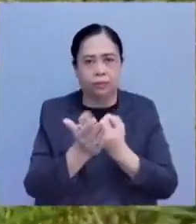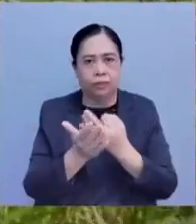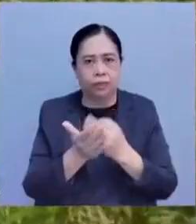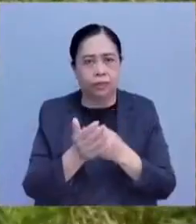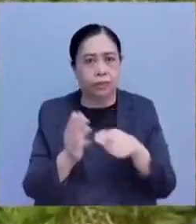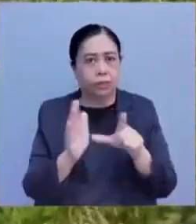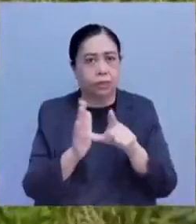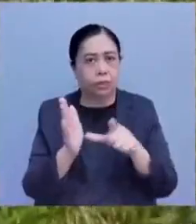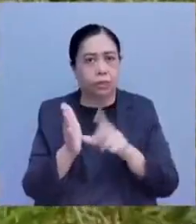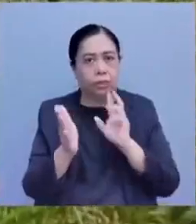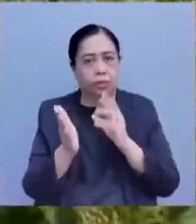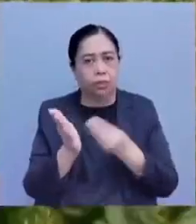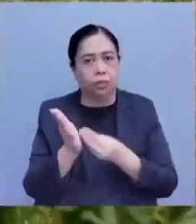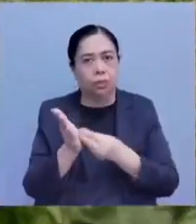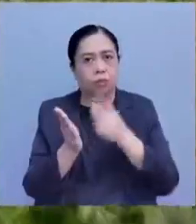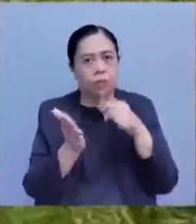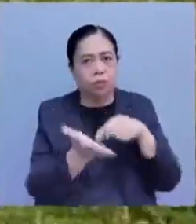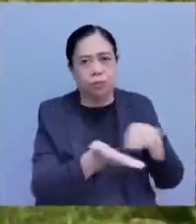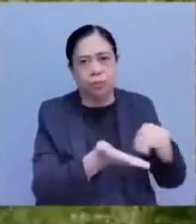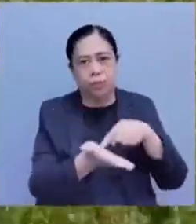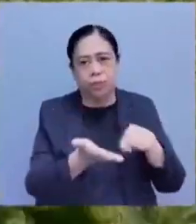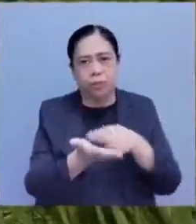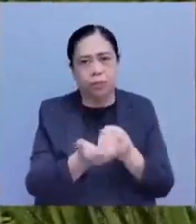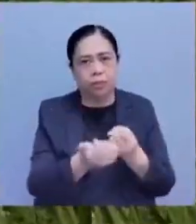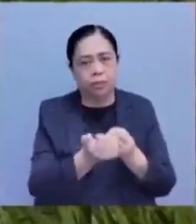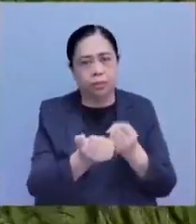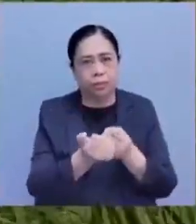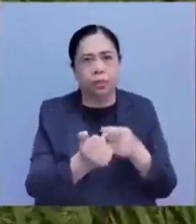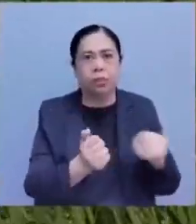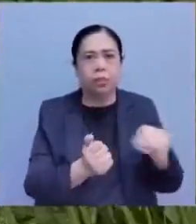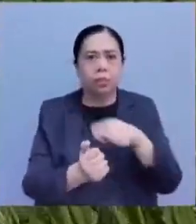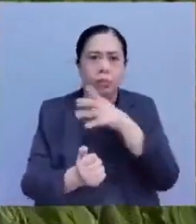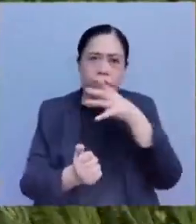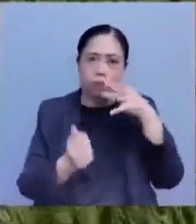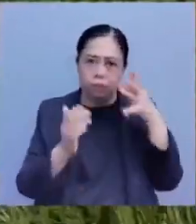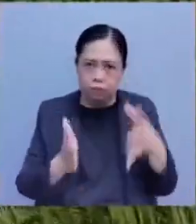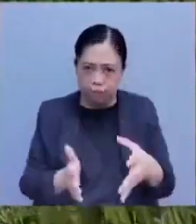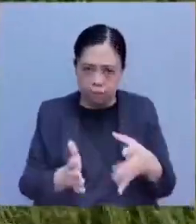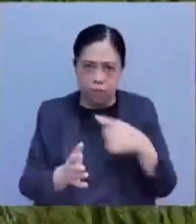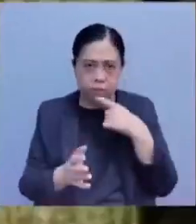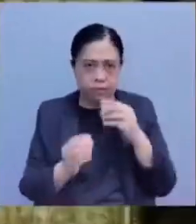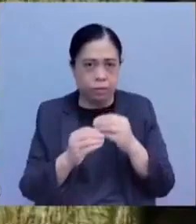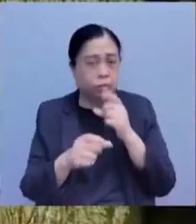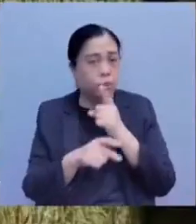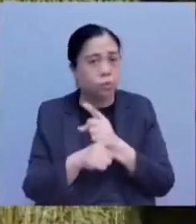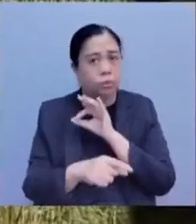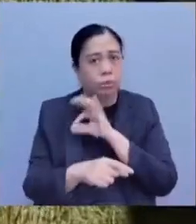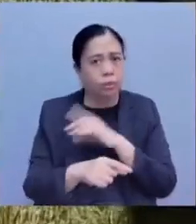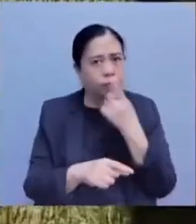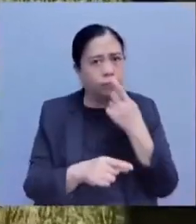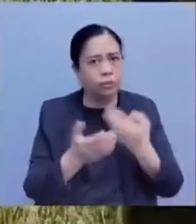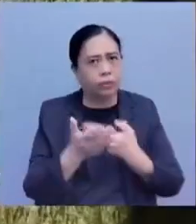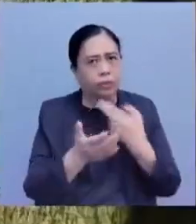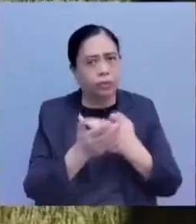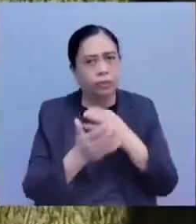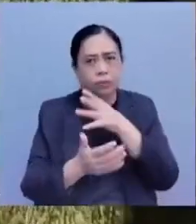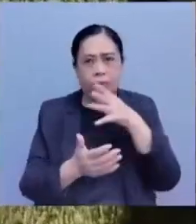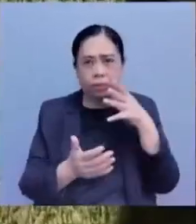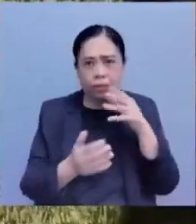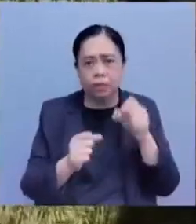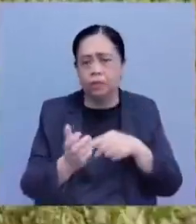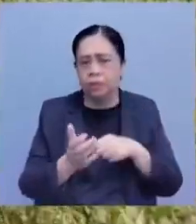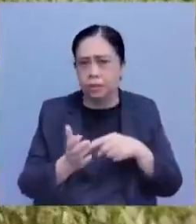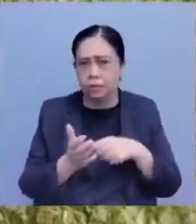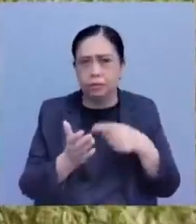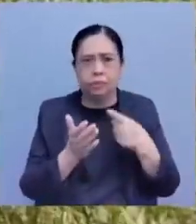the fund will be used for payouts and subsidies to rice farmers. Lee says it will ensure profit for rice farmers and affordable prices